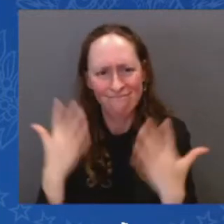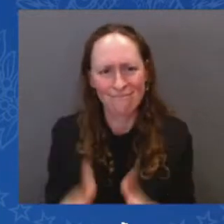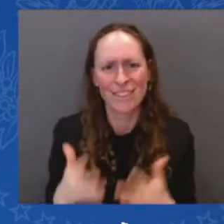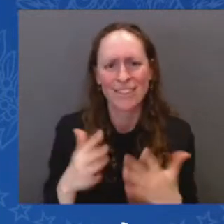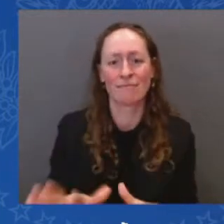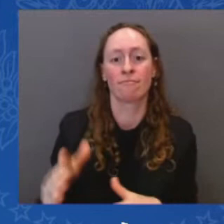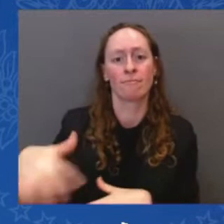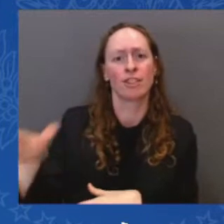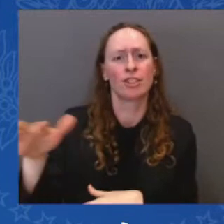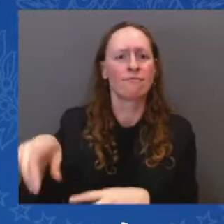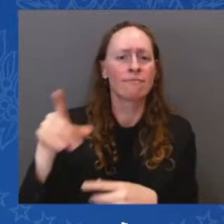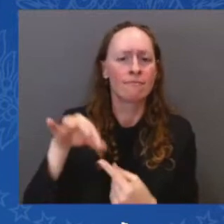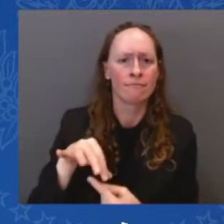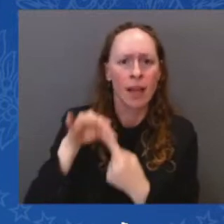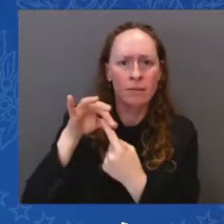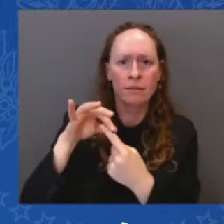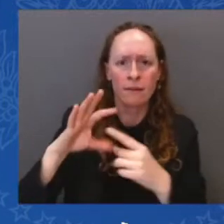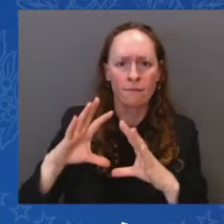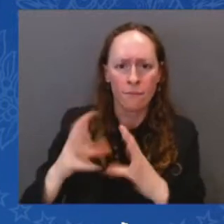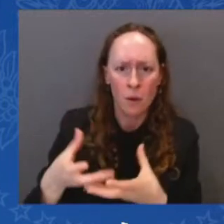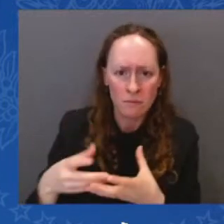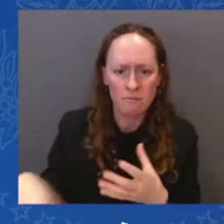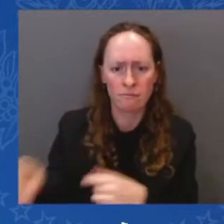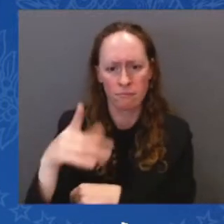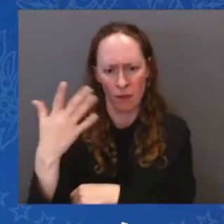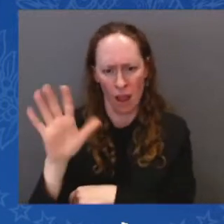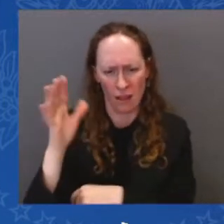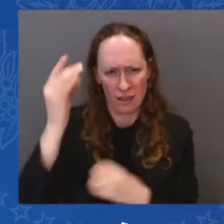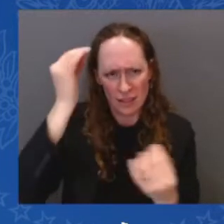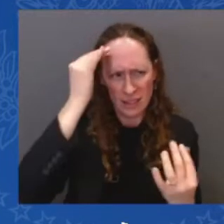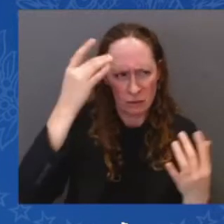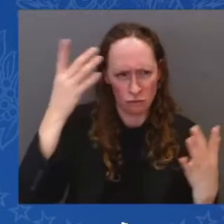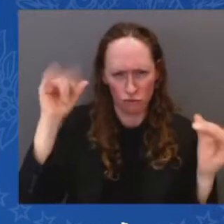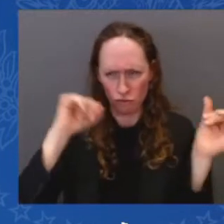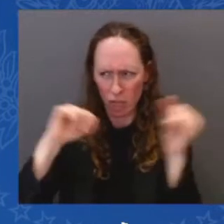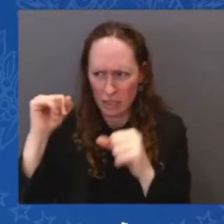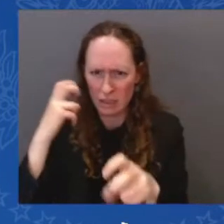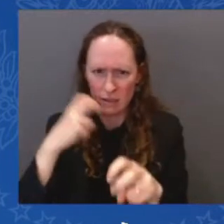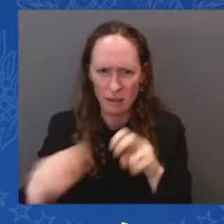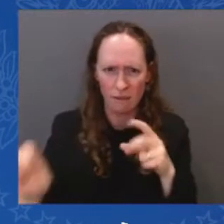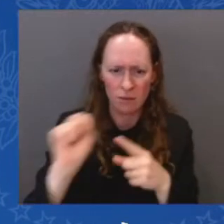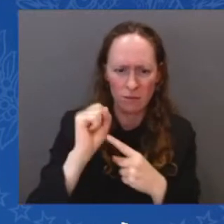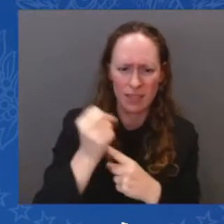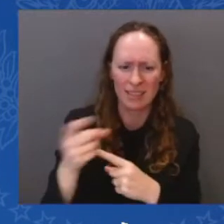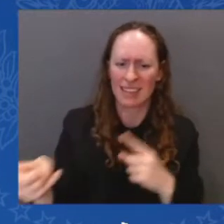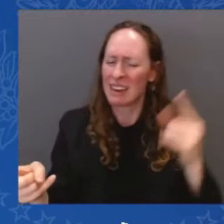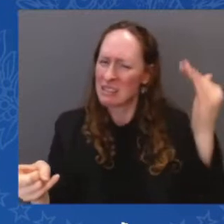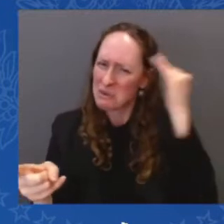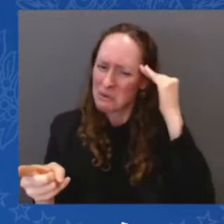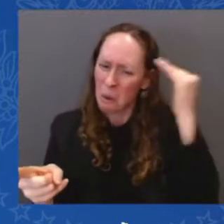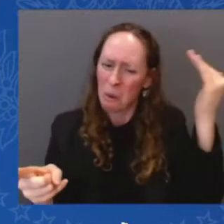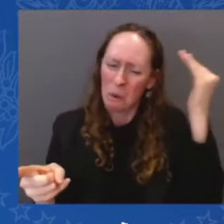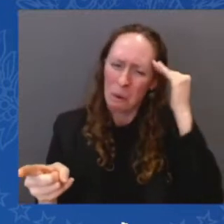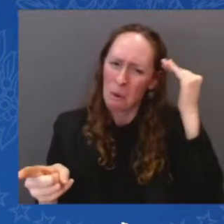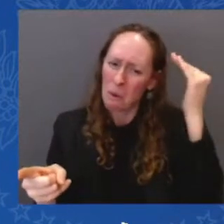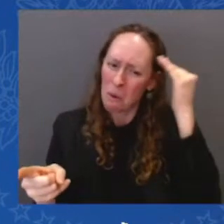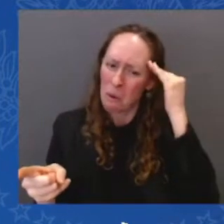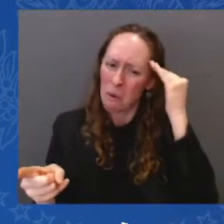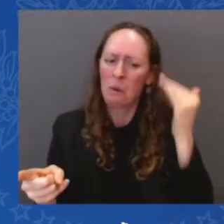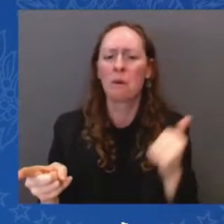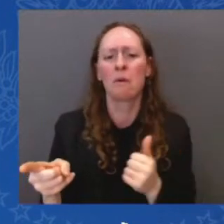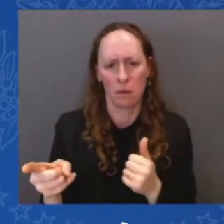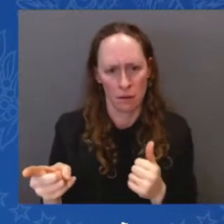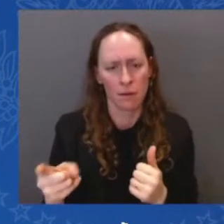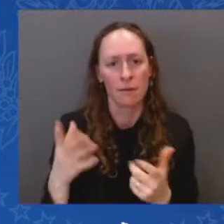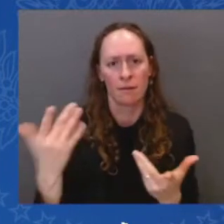throughout the force for his unmatched judgment and unflappable demeanor. Like General Milley, General Brown is a